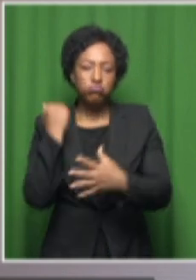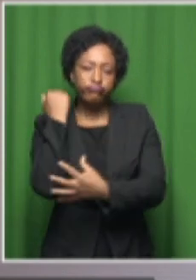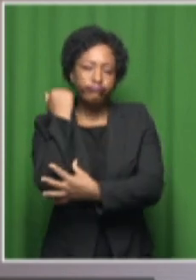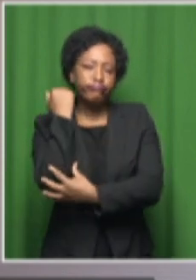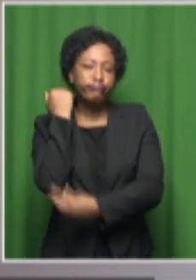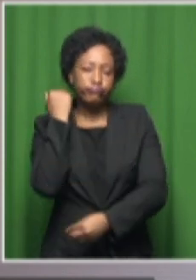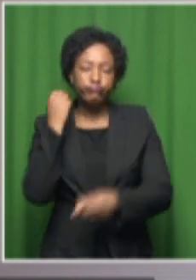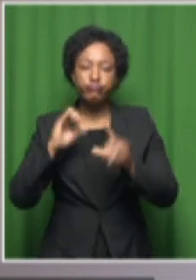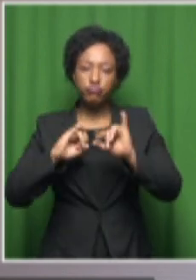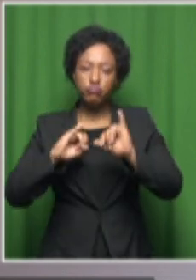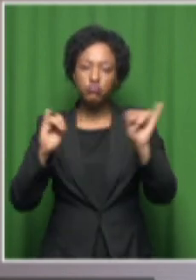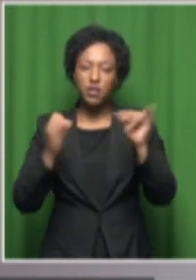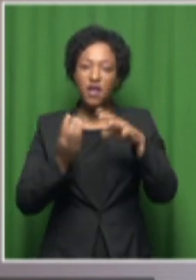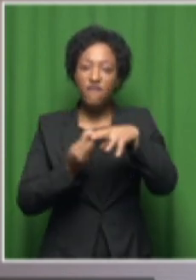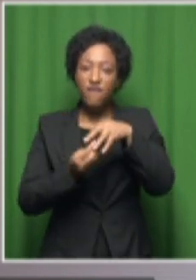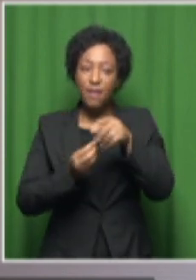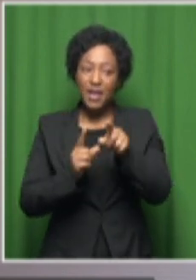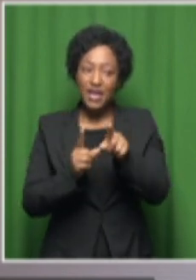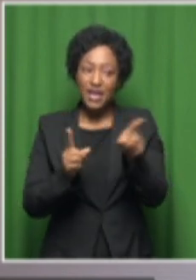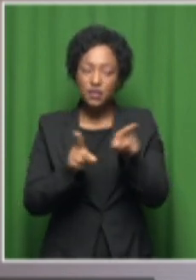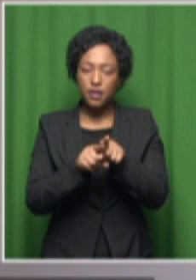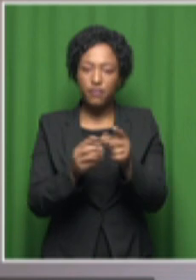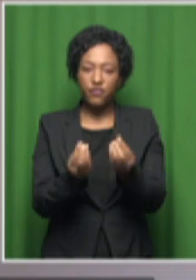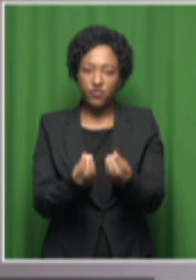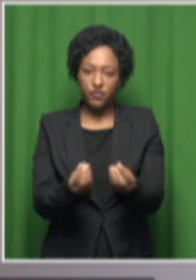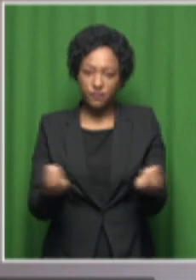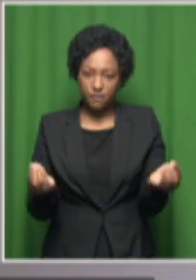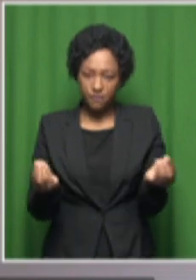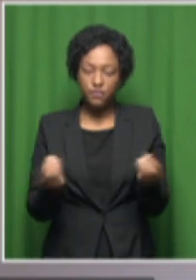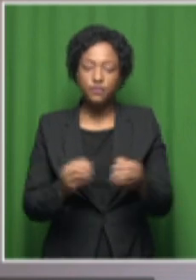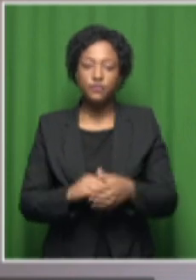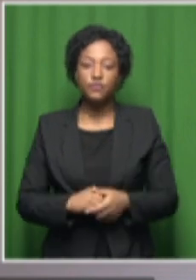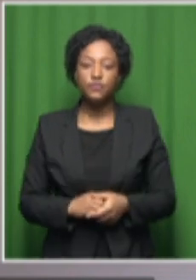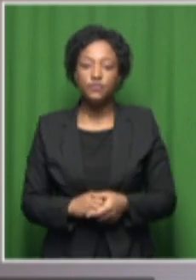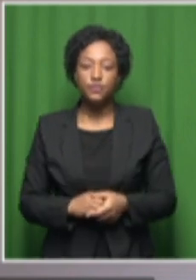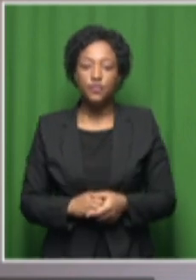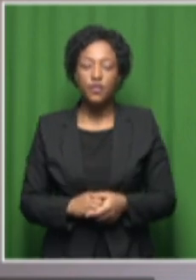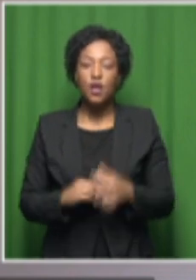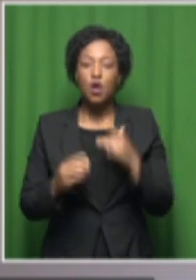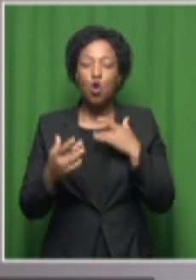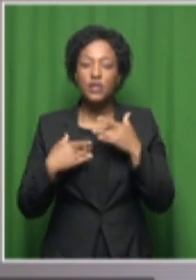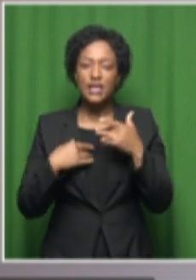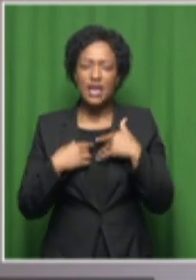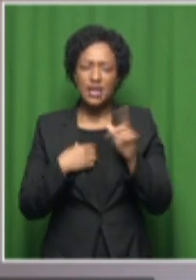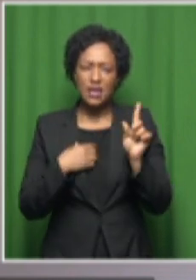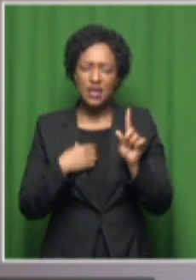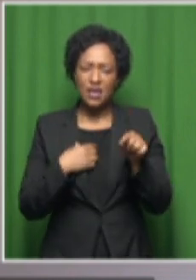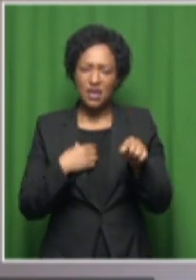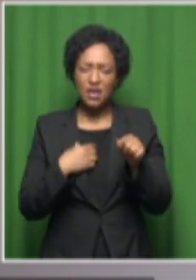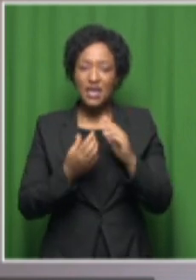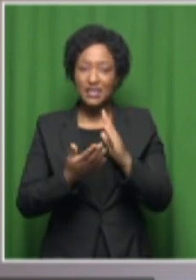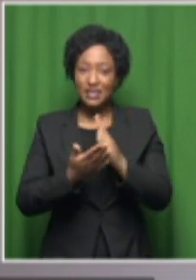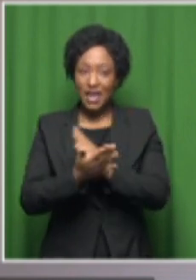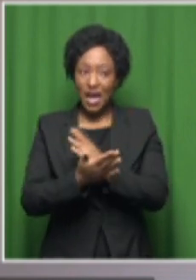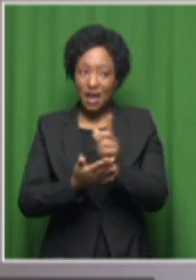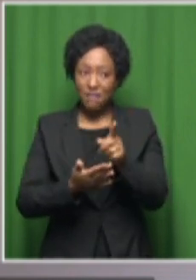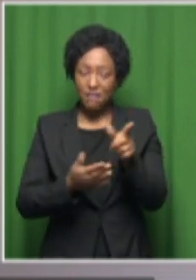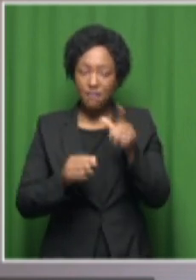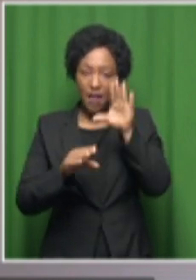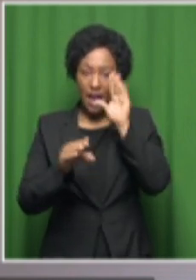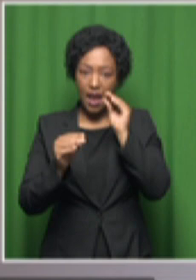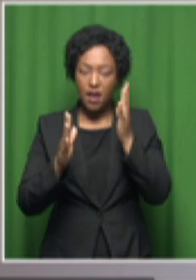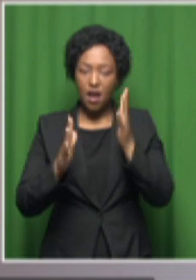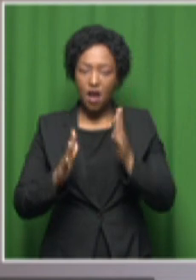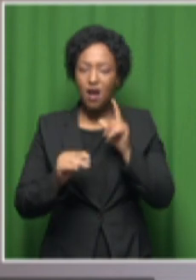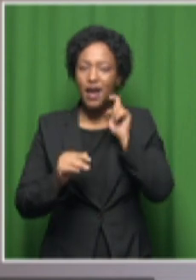their families, for themselves and their children. Our other concern is the fact that some are